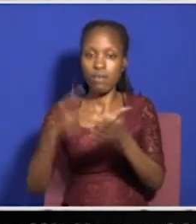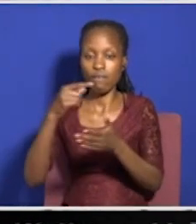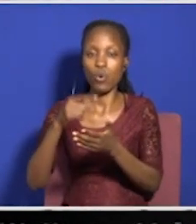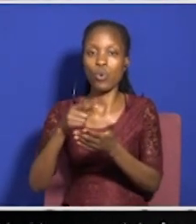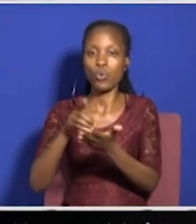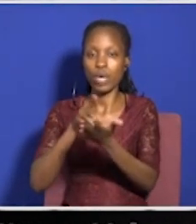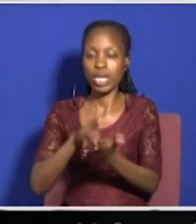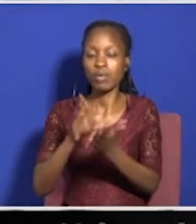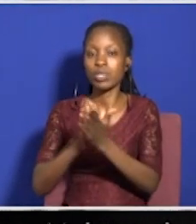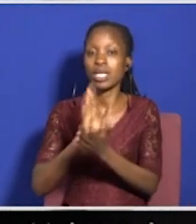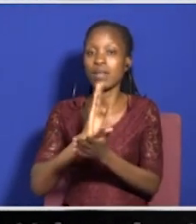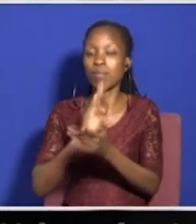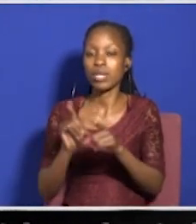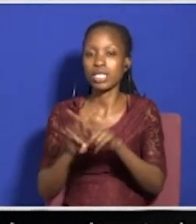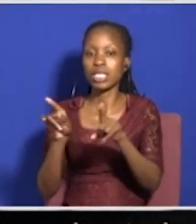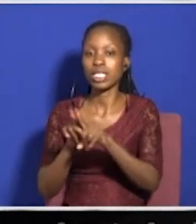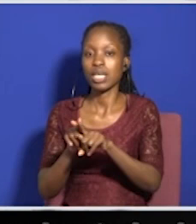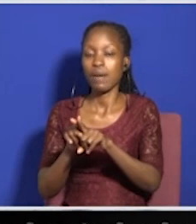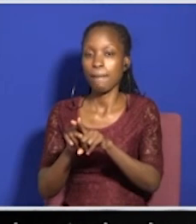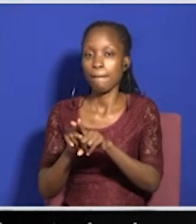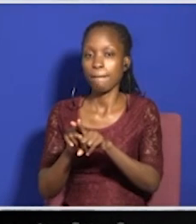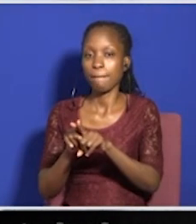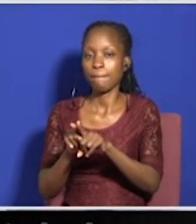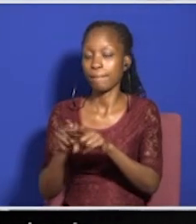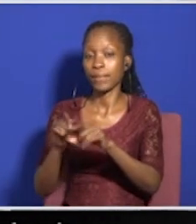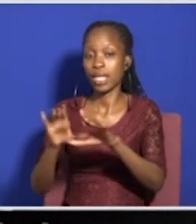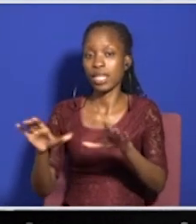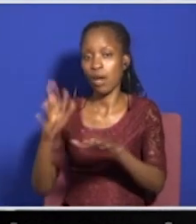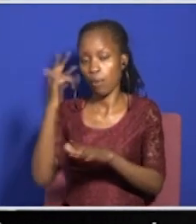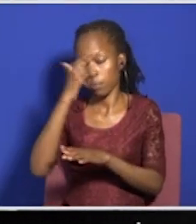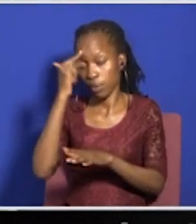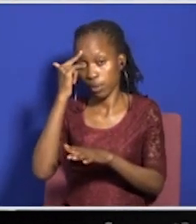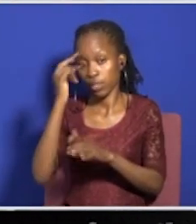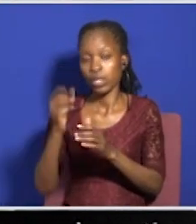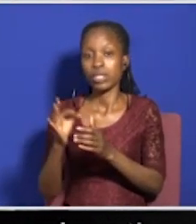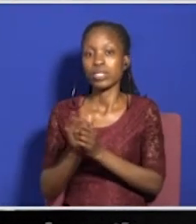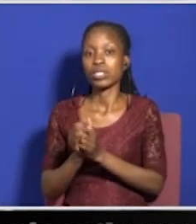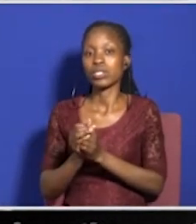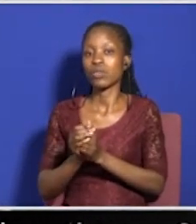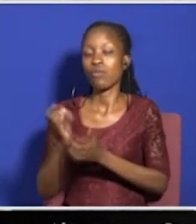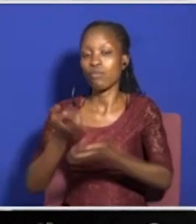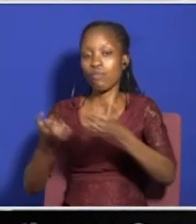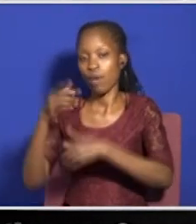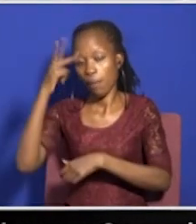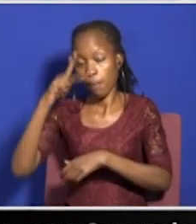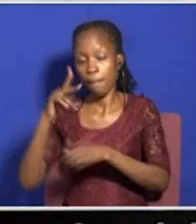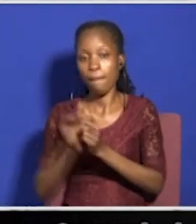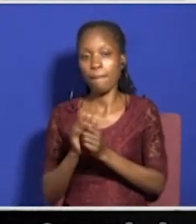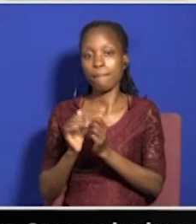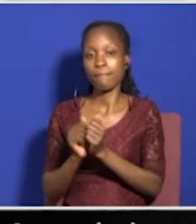borrowings in line with the tightening liquidity in the market due to the tight monetary policies by the government.